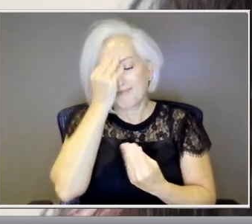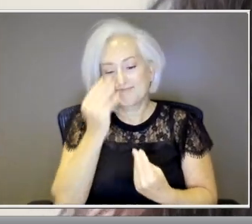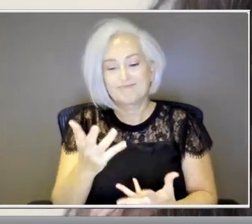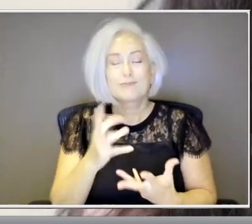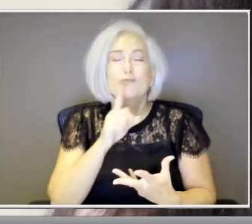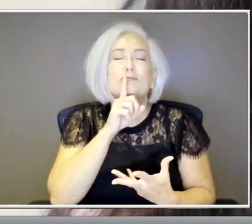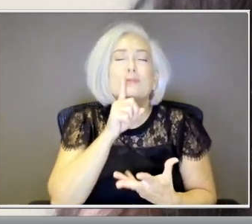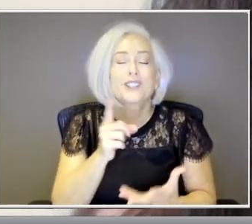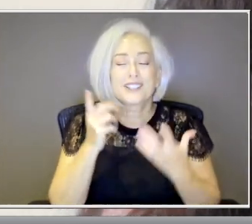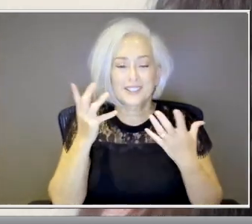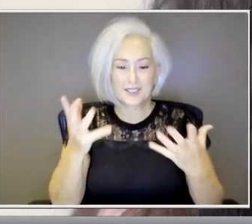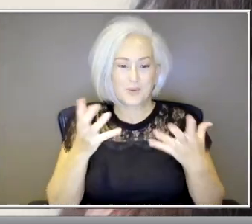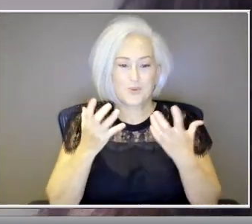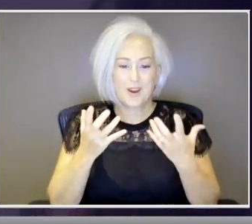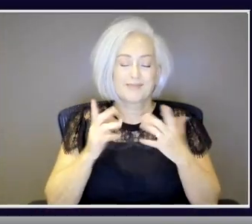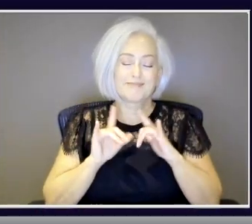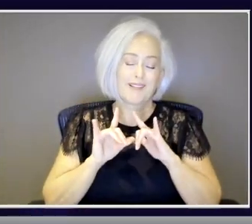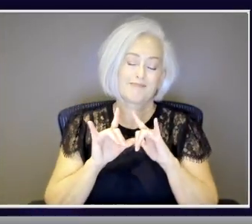happy.